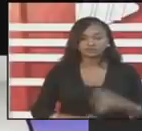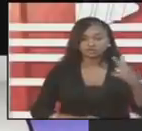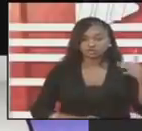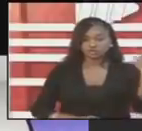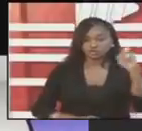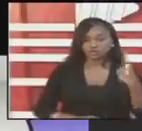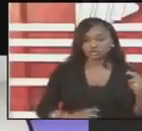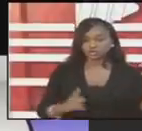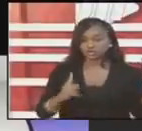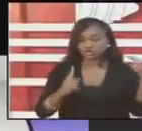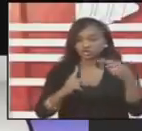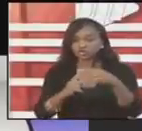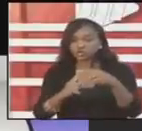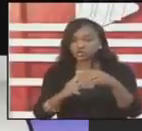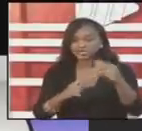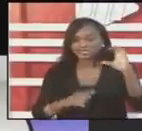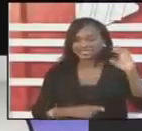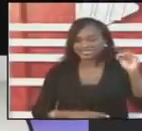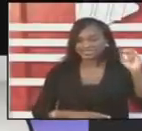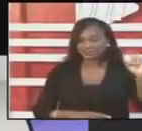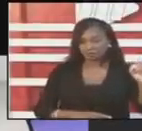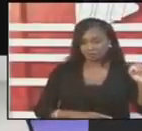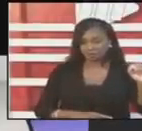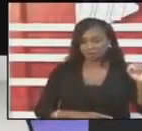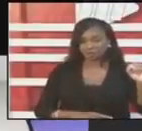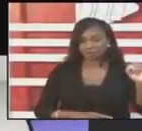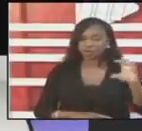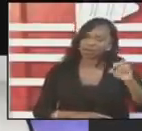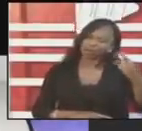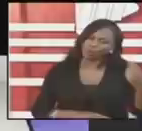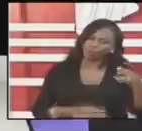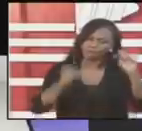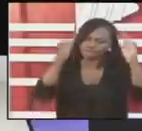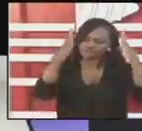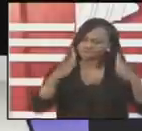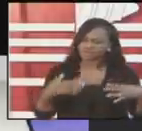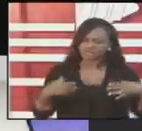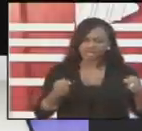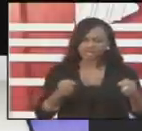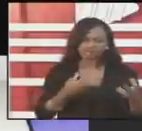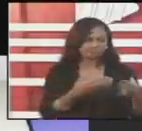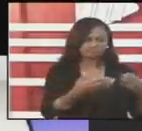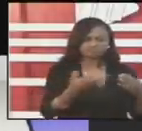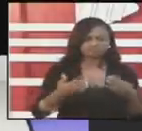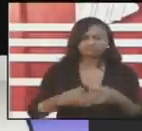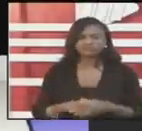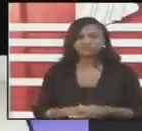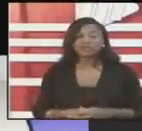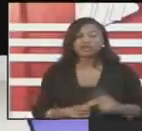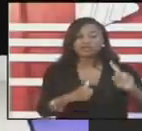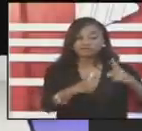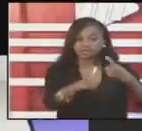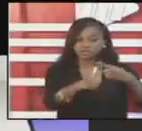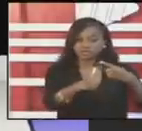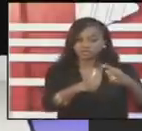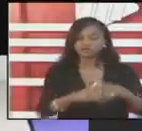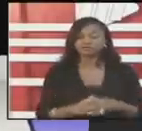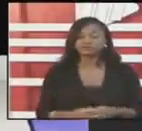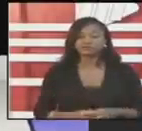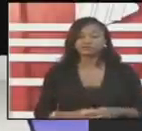questions to both the CMO or the Minister of Health, whichever one of you all want to take it. My first one